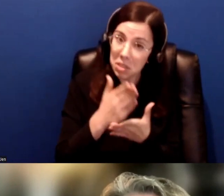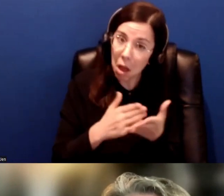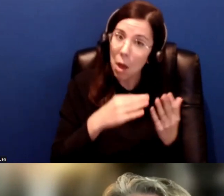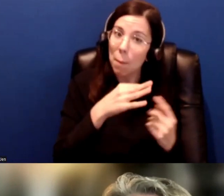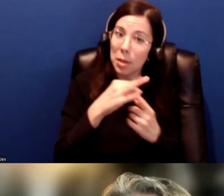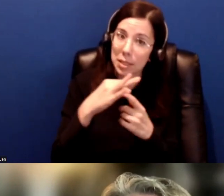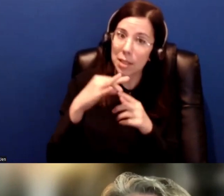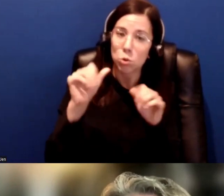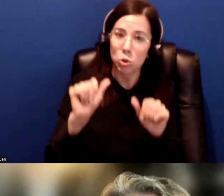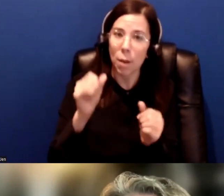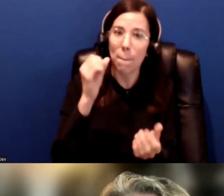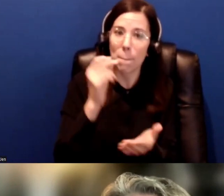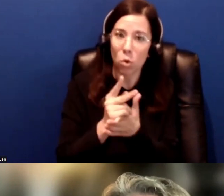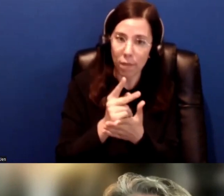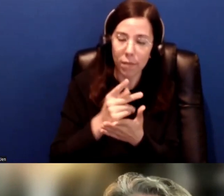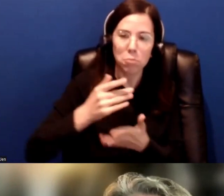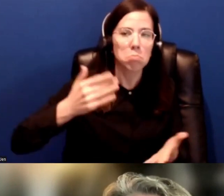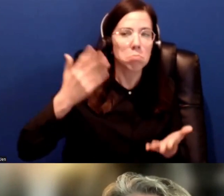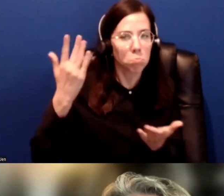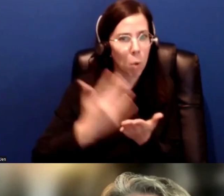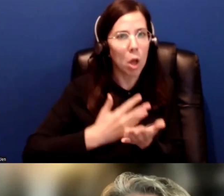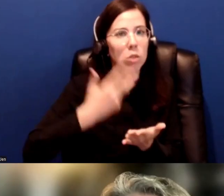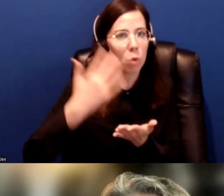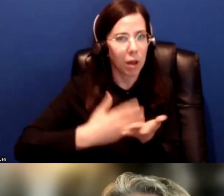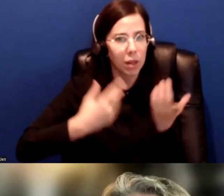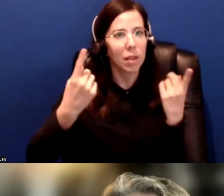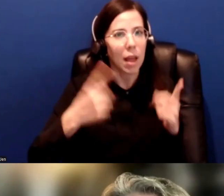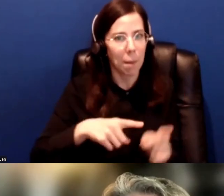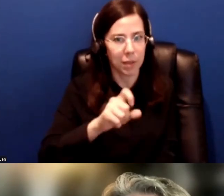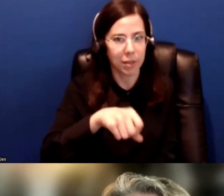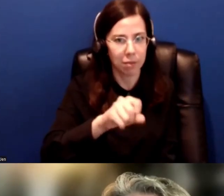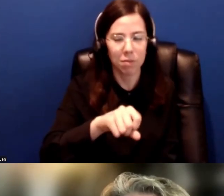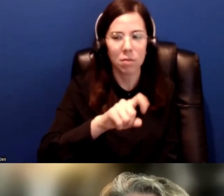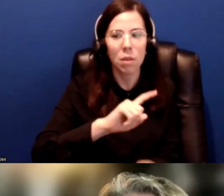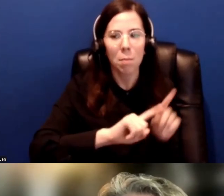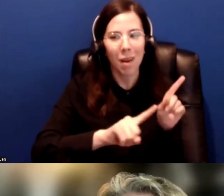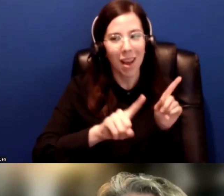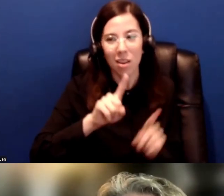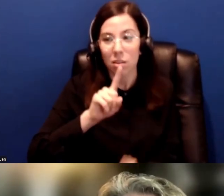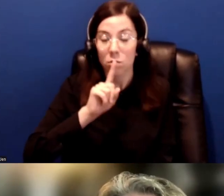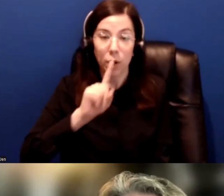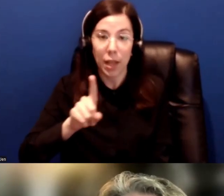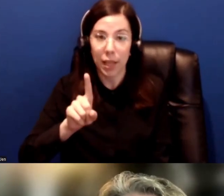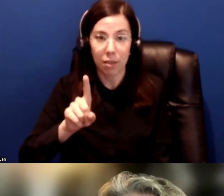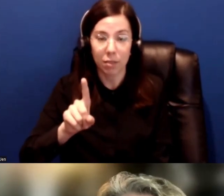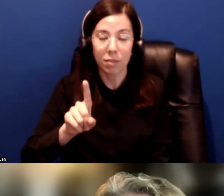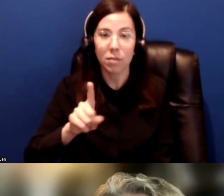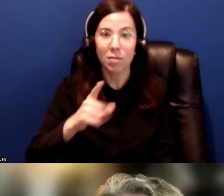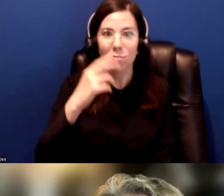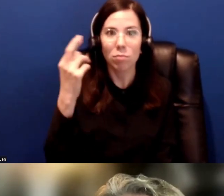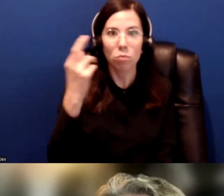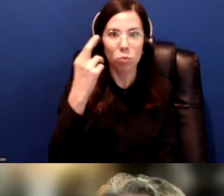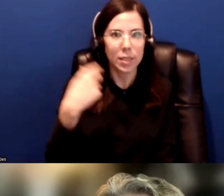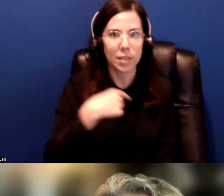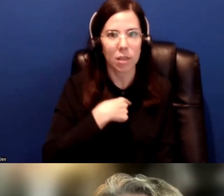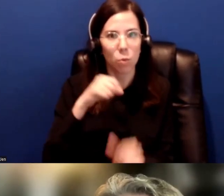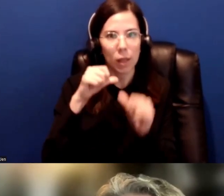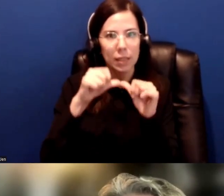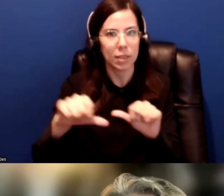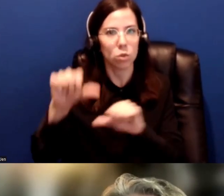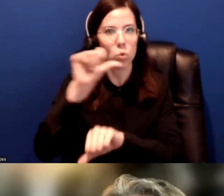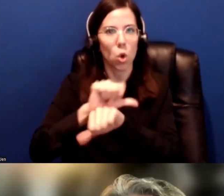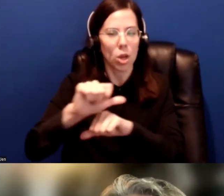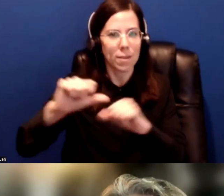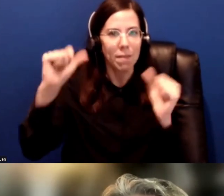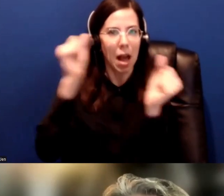be granted, and occasionally that does happen. But the reality is, one of the reasons why we continue to do this work,